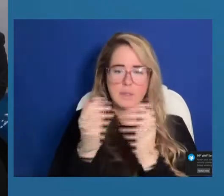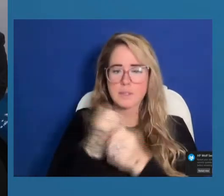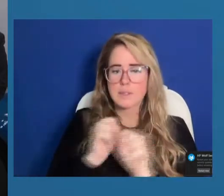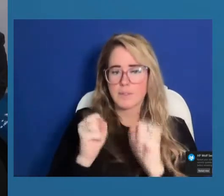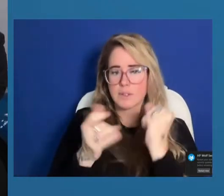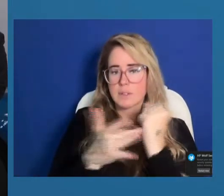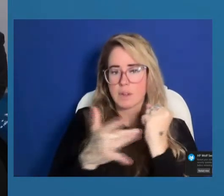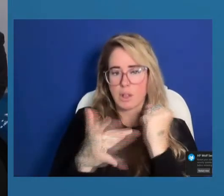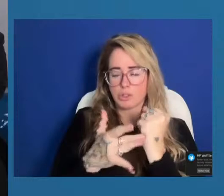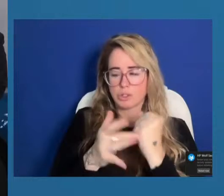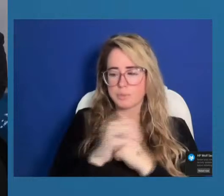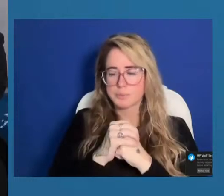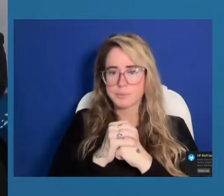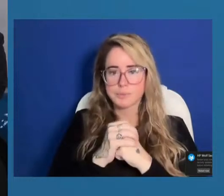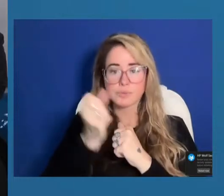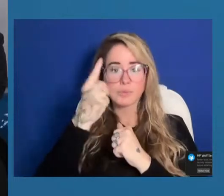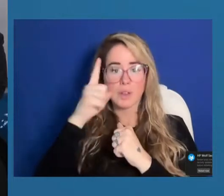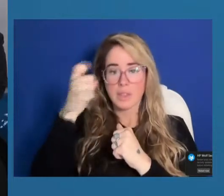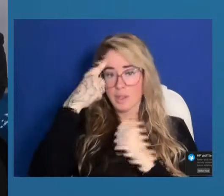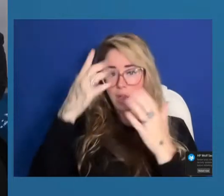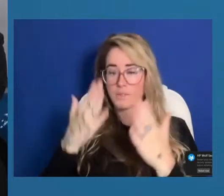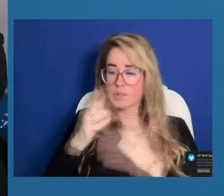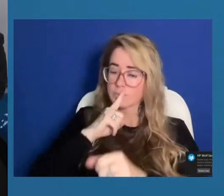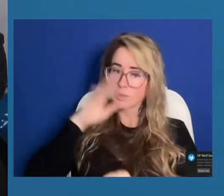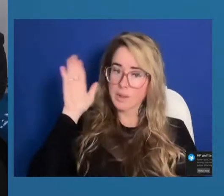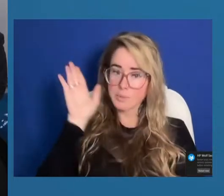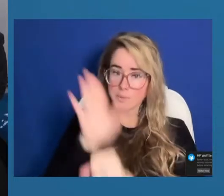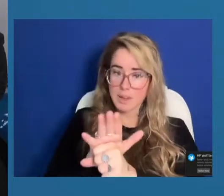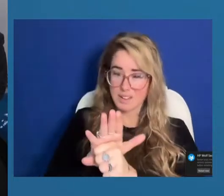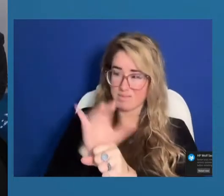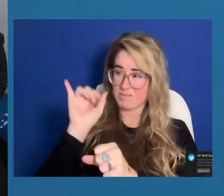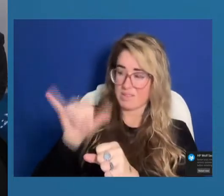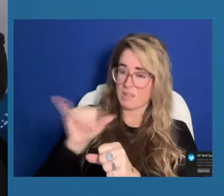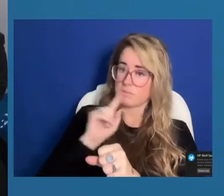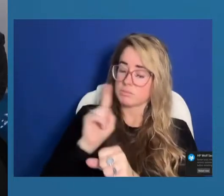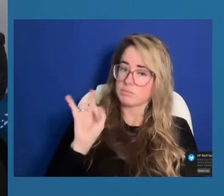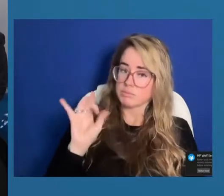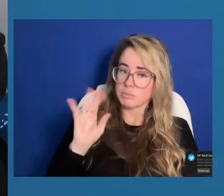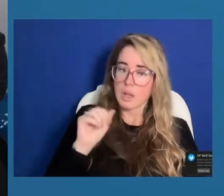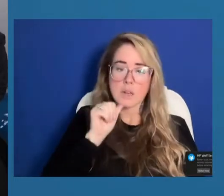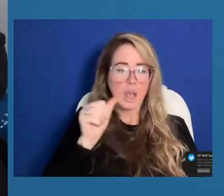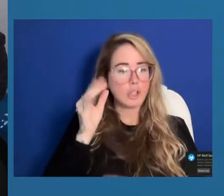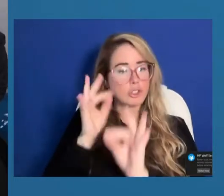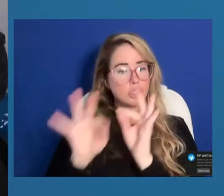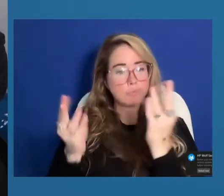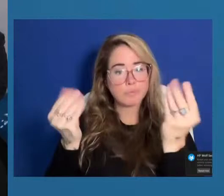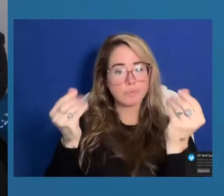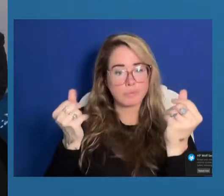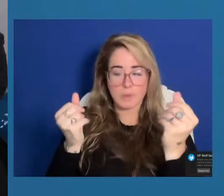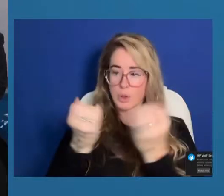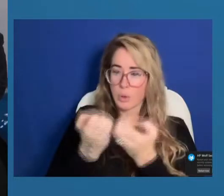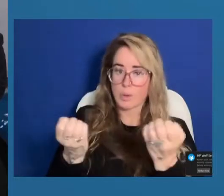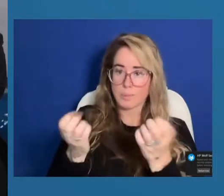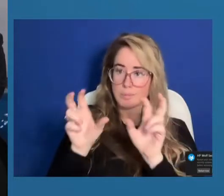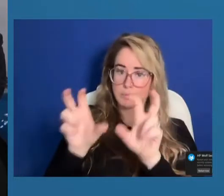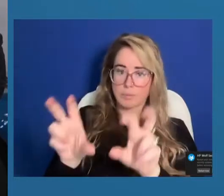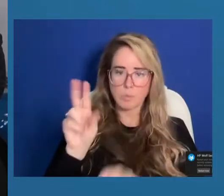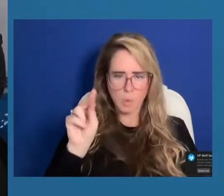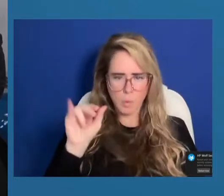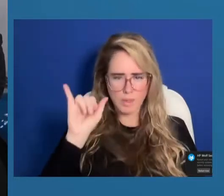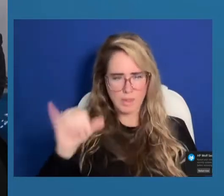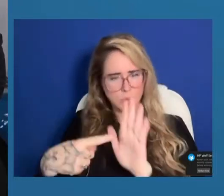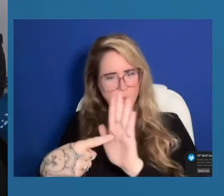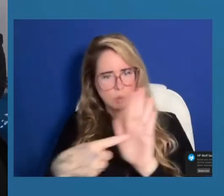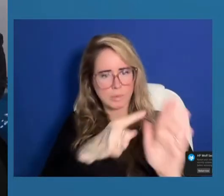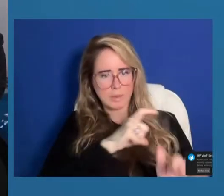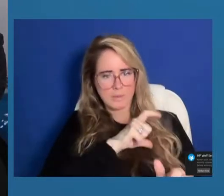technology. The Governor's commitment is more than just dollars and equipment. It's a message to our police officers